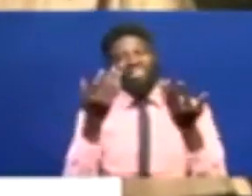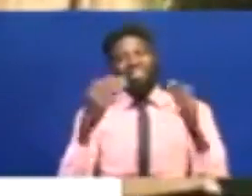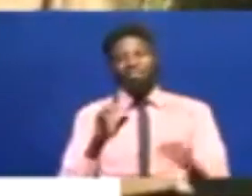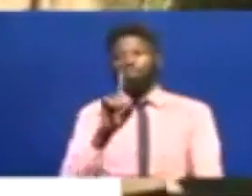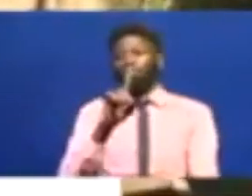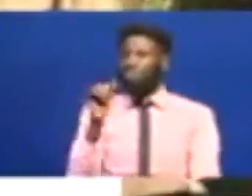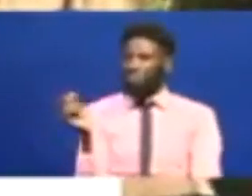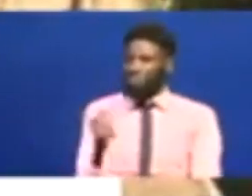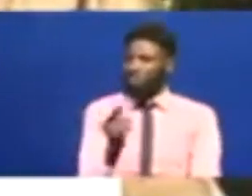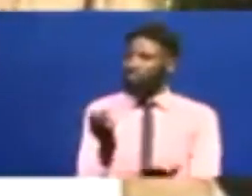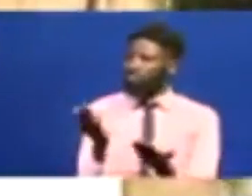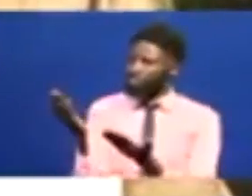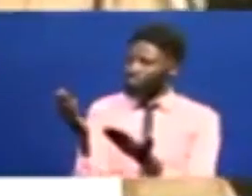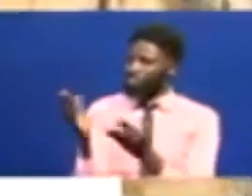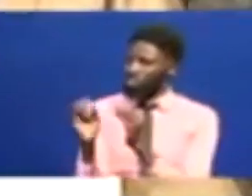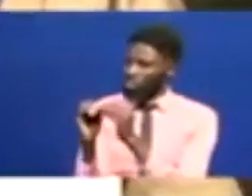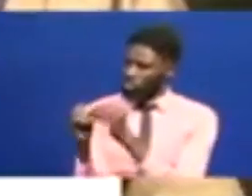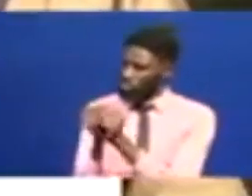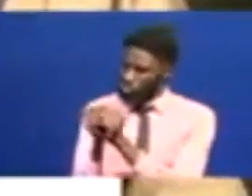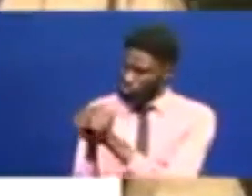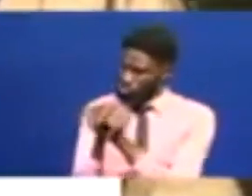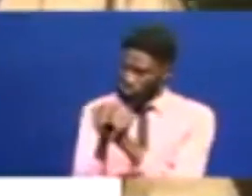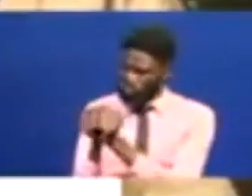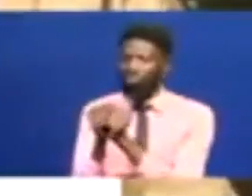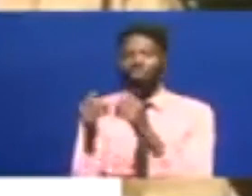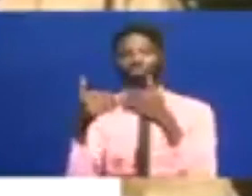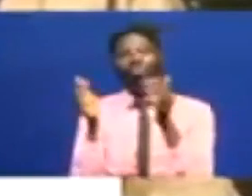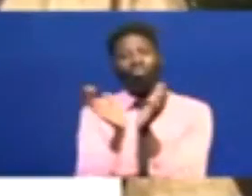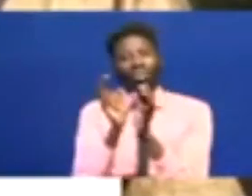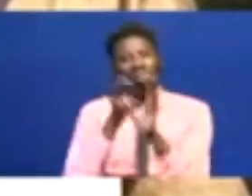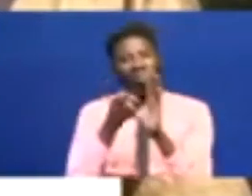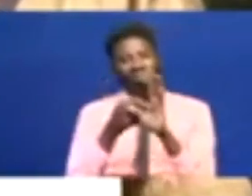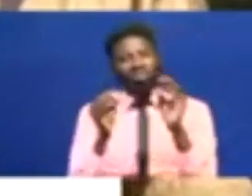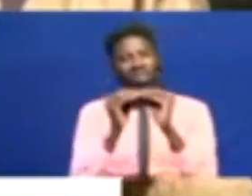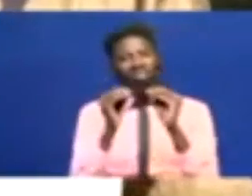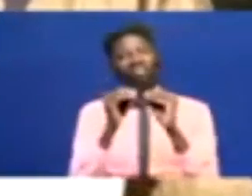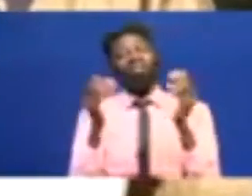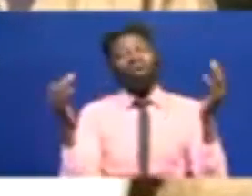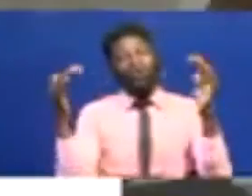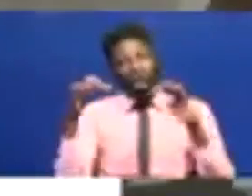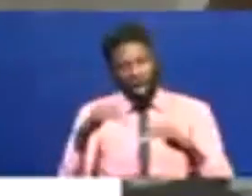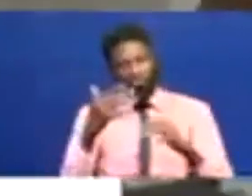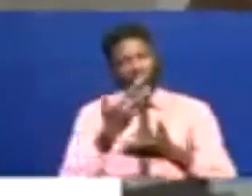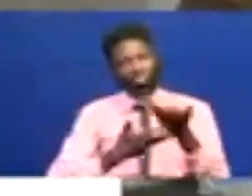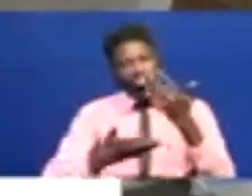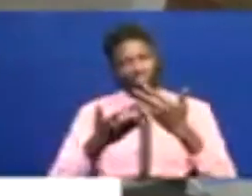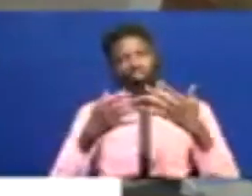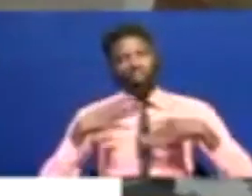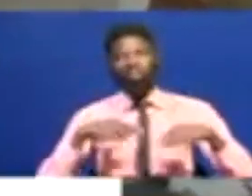Waende, wakakae pamoja, wafanye community participation, pia watu wakubali ya kwamba